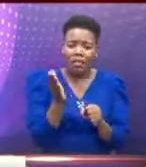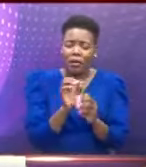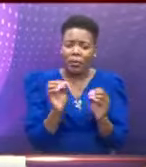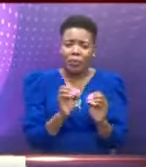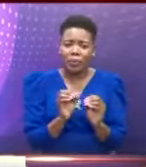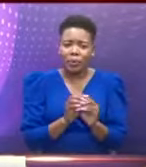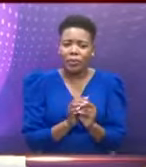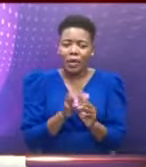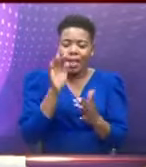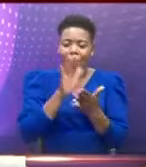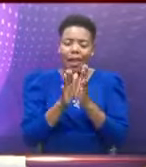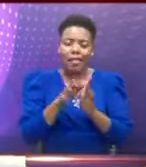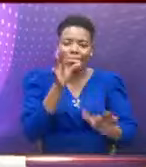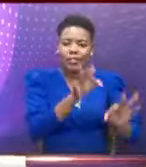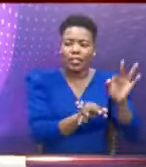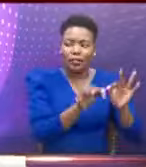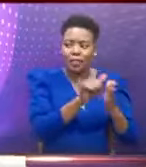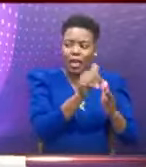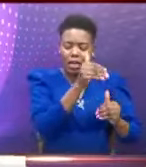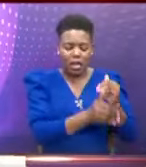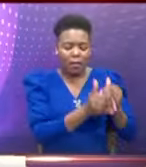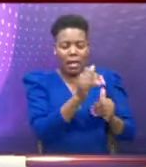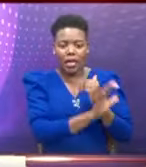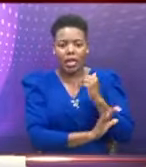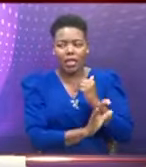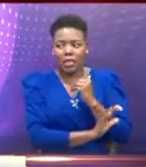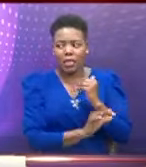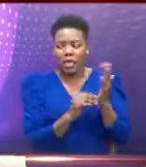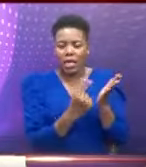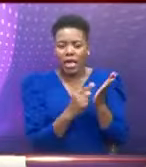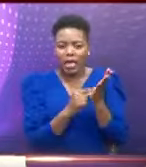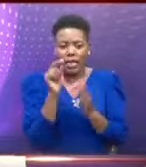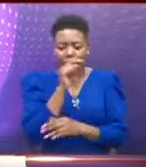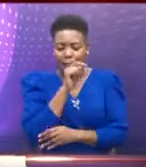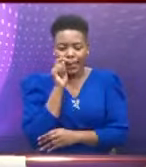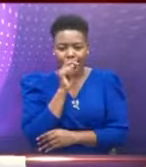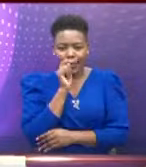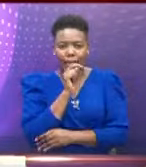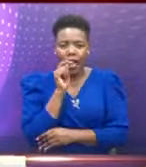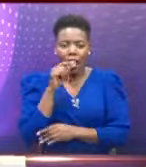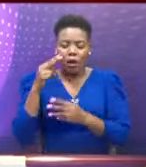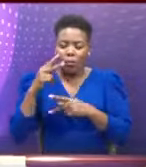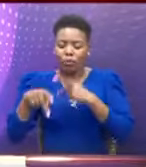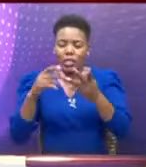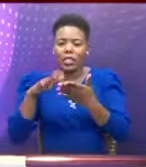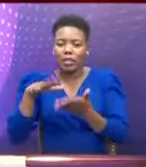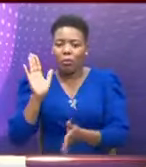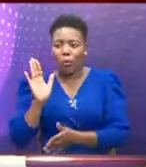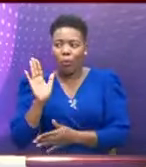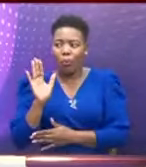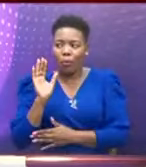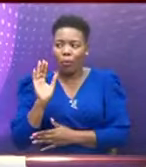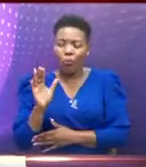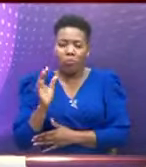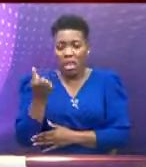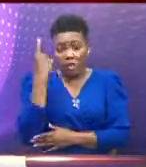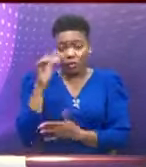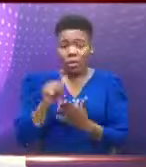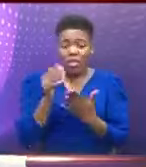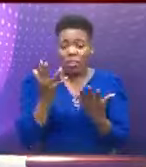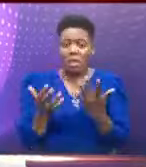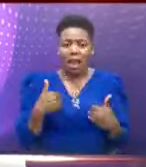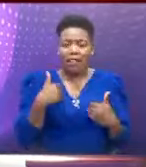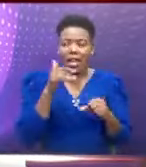that our neighboring countries are processing more. Understood that they may have a lot